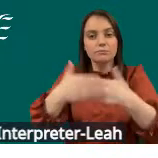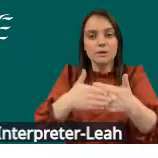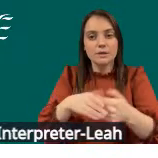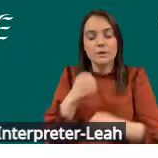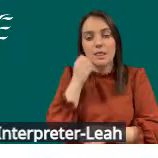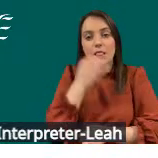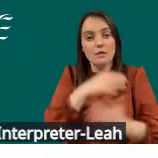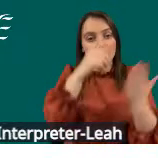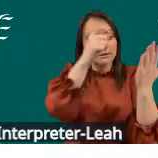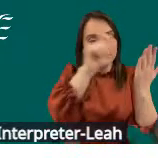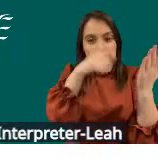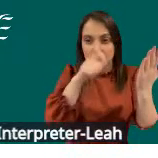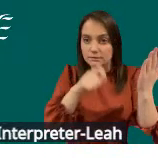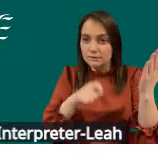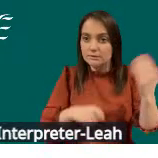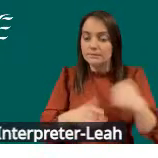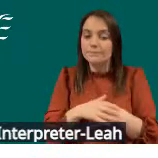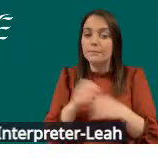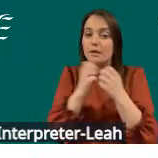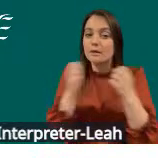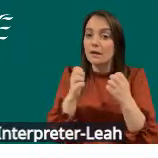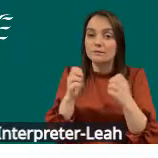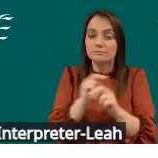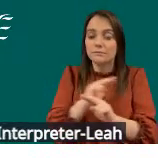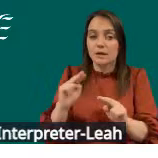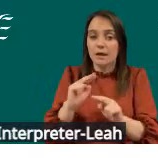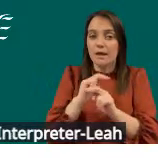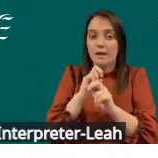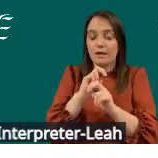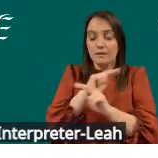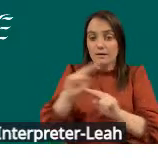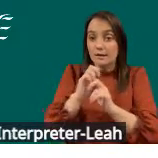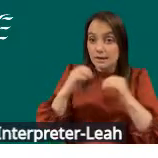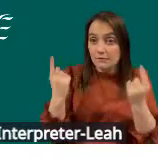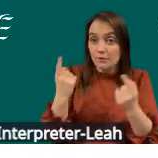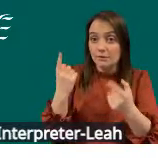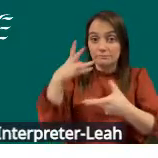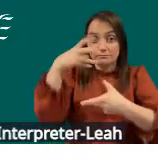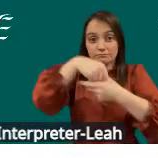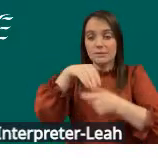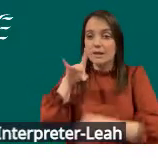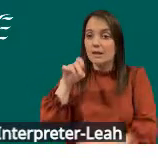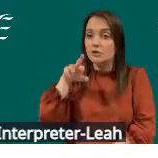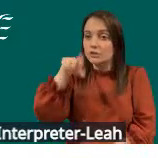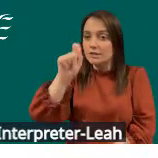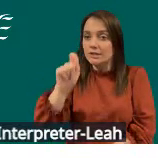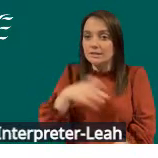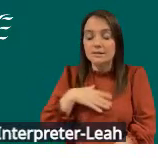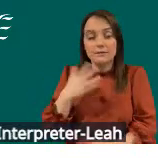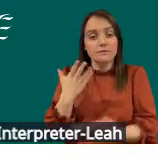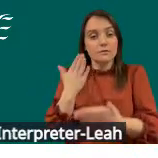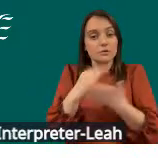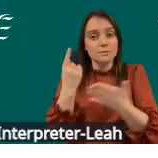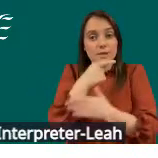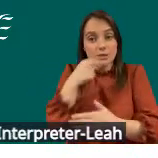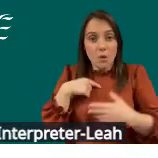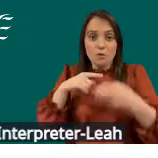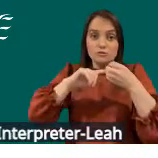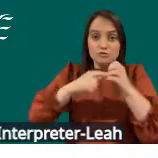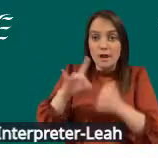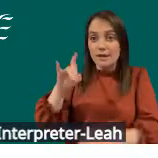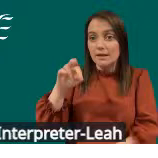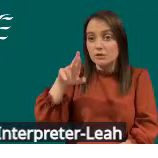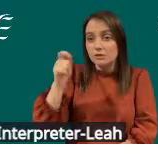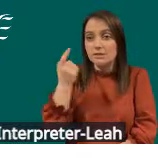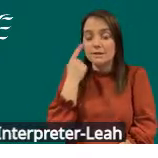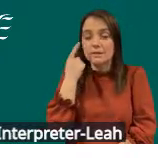So not everyone gets on with the HRT. And when someone comes in and they say, look, I'm trying HRT, and now you get the very common side effects